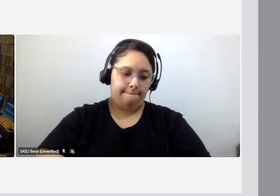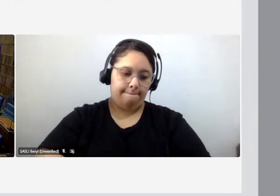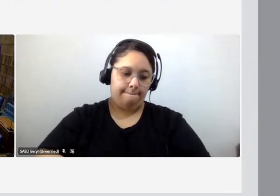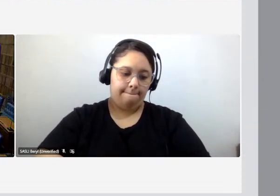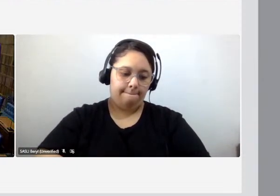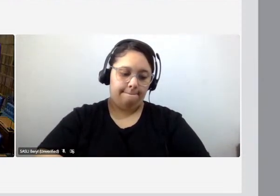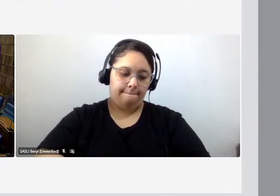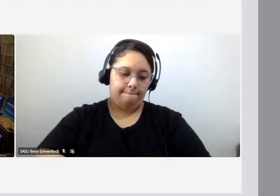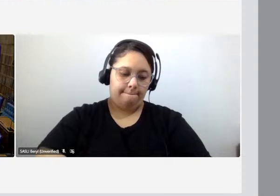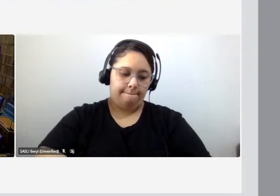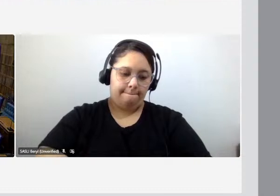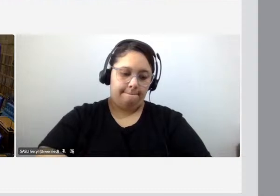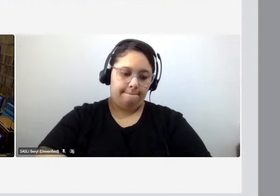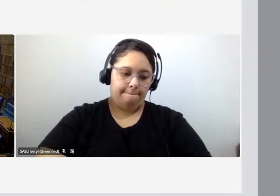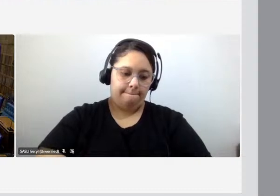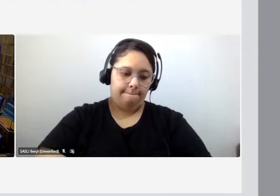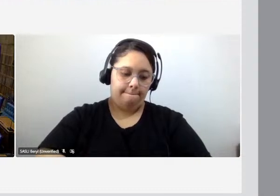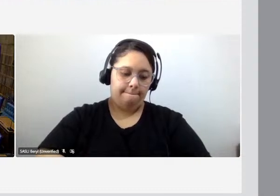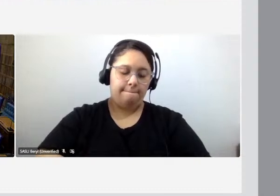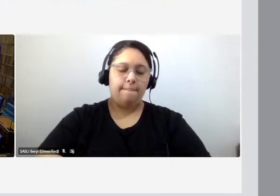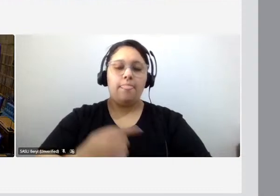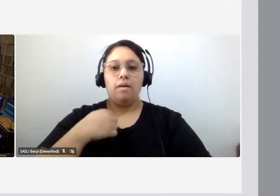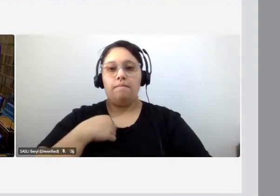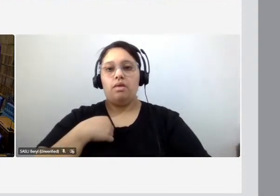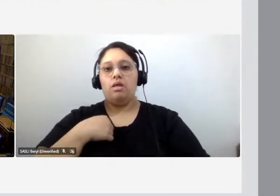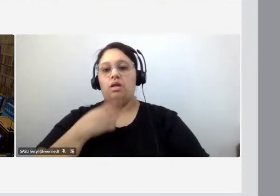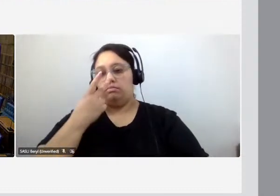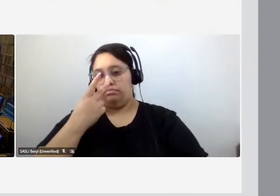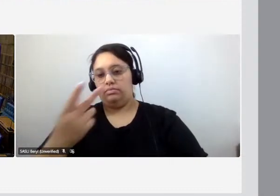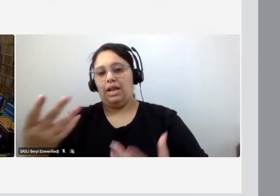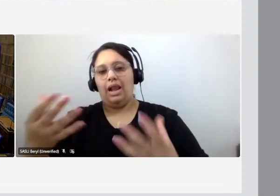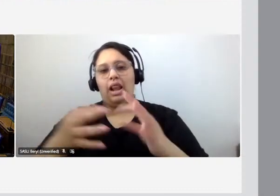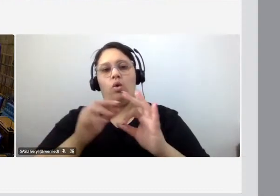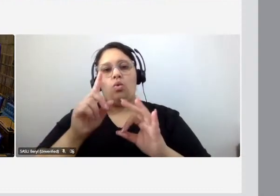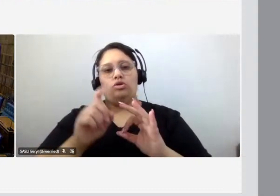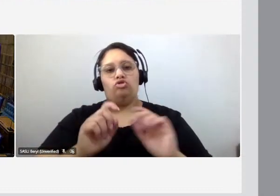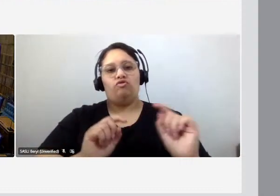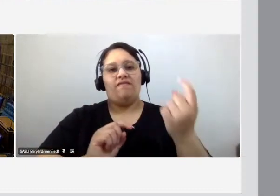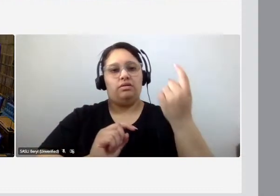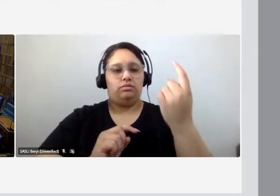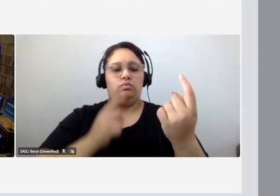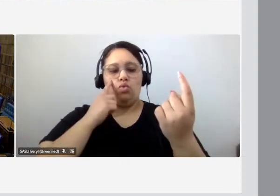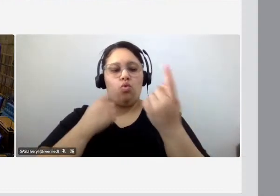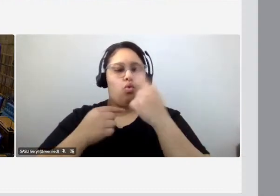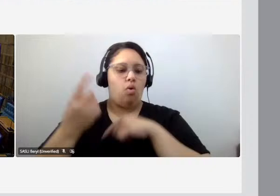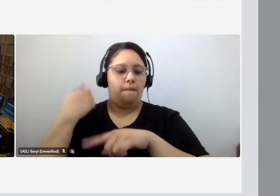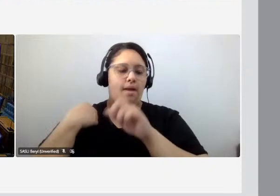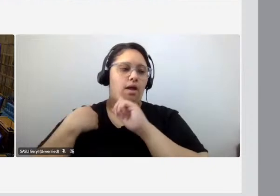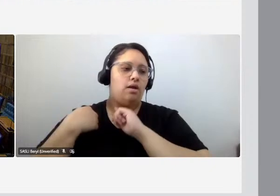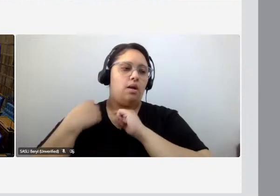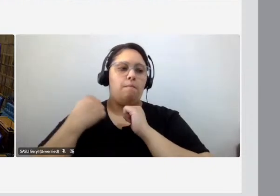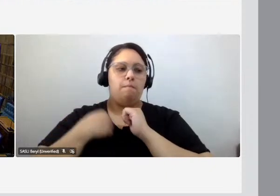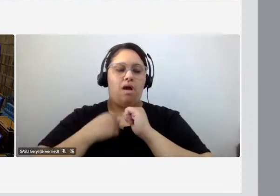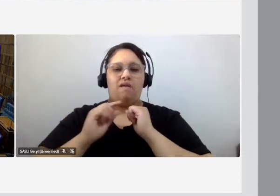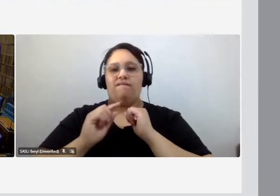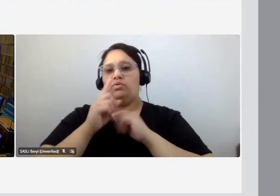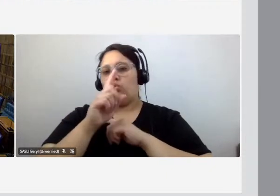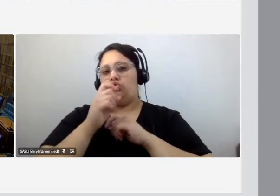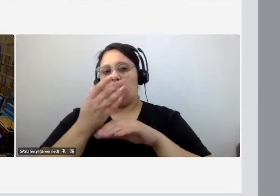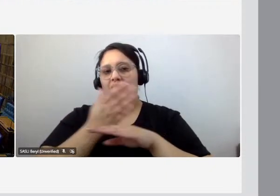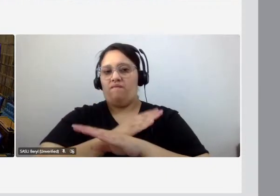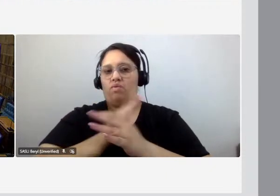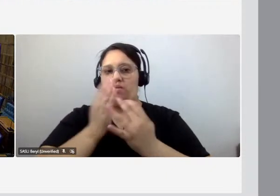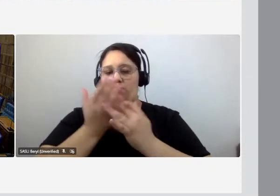Thank you, Chairperson. I actually went to link this question to the first one, and it takes me back to my original question before the